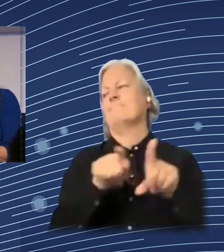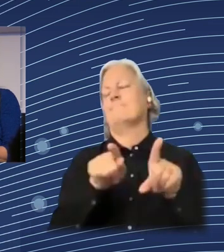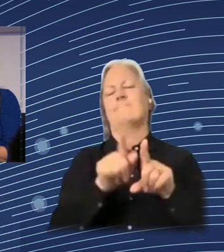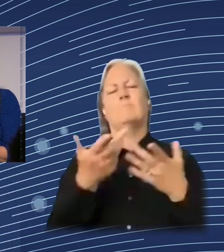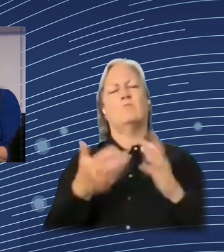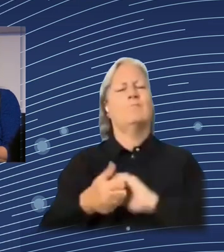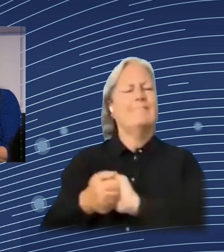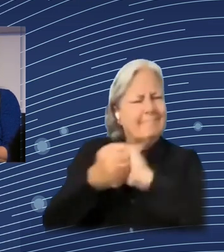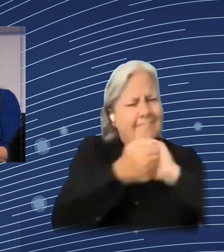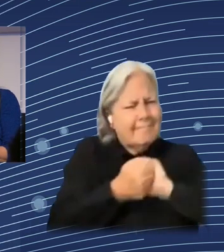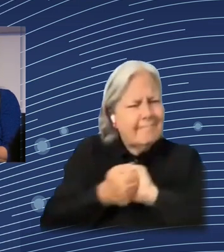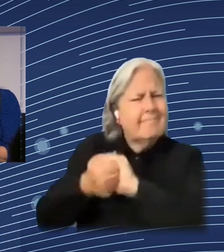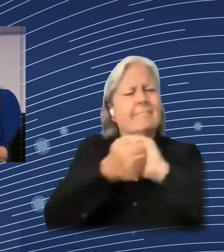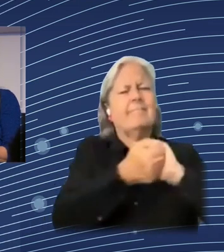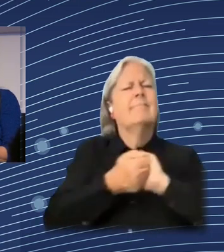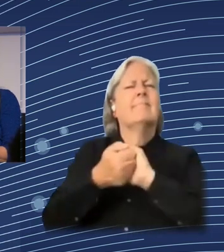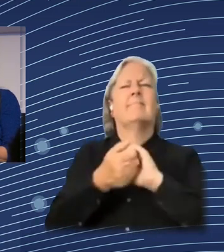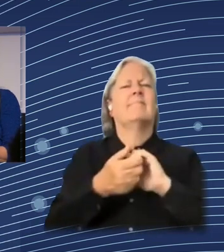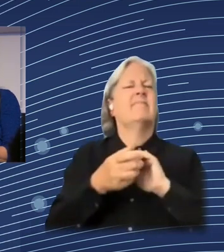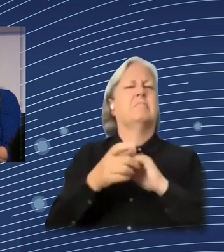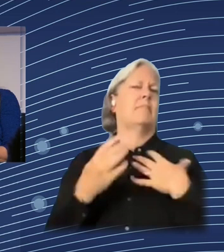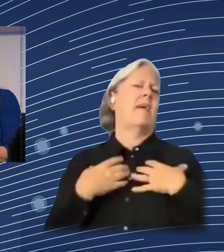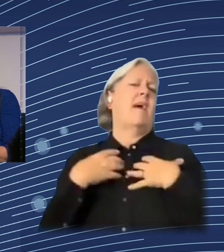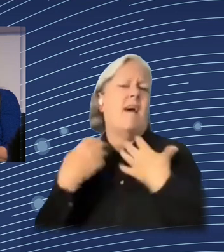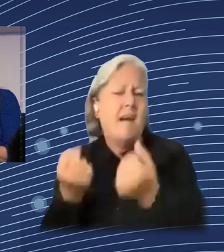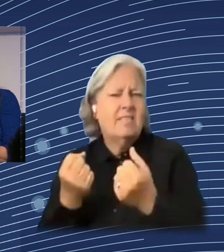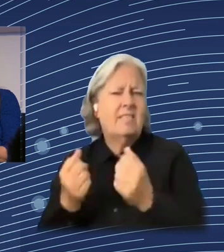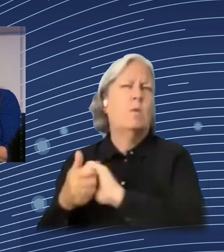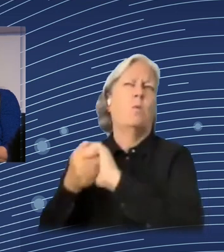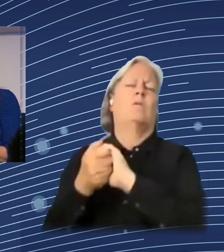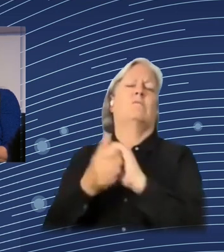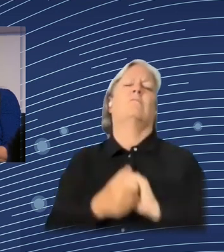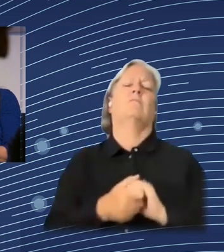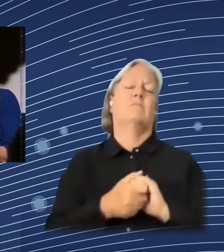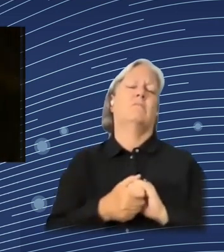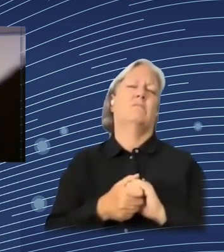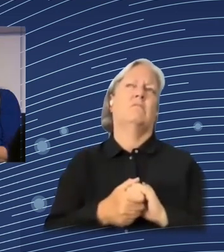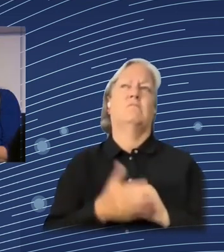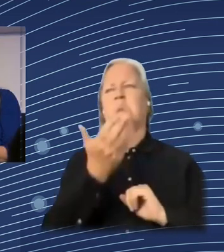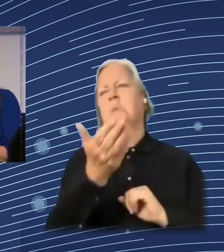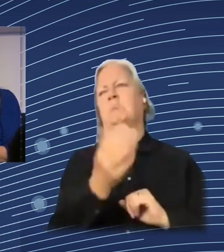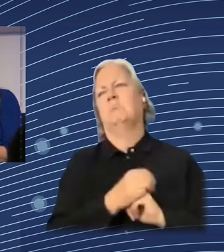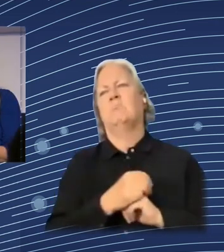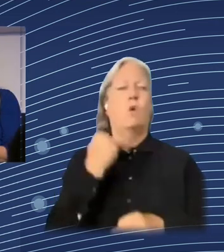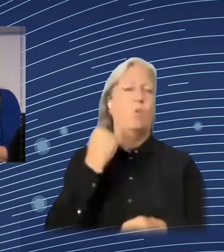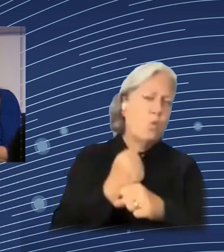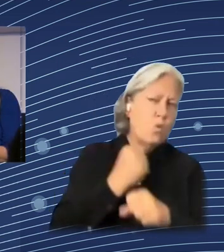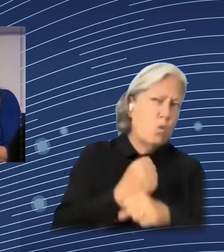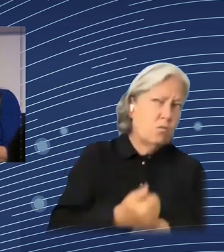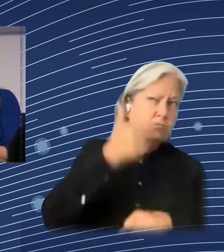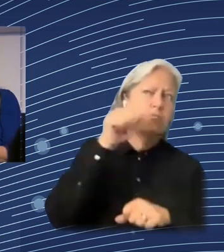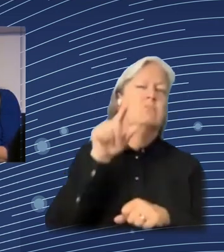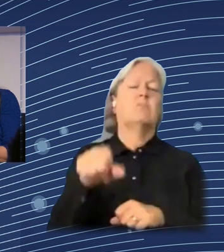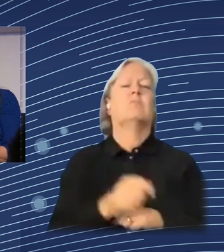occupational health organizations, employers, employees, service providers,